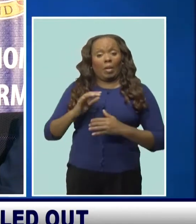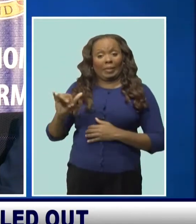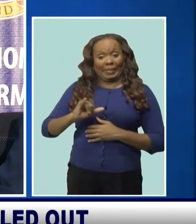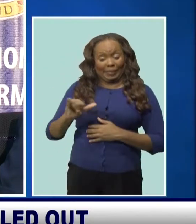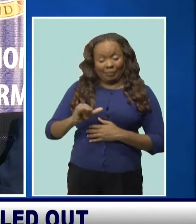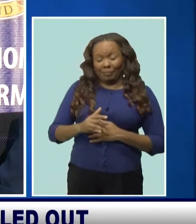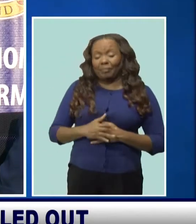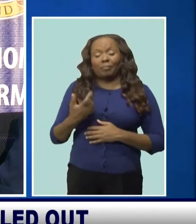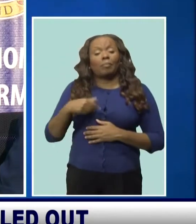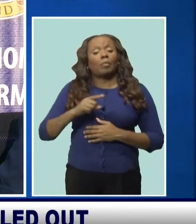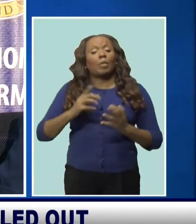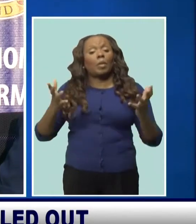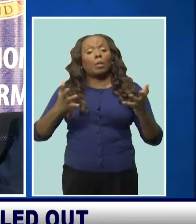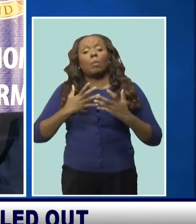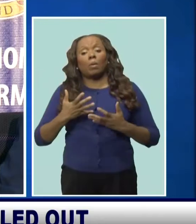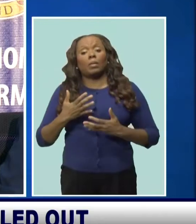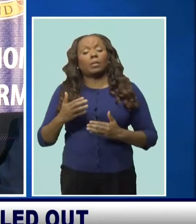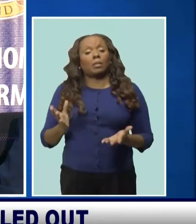facilitate it